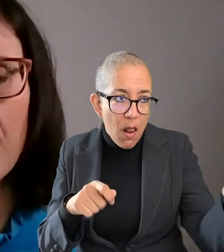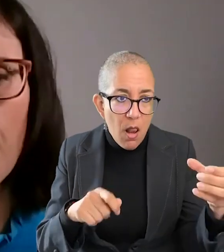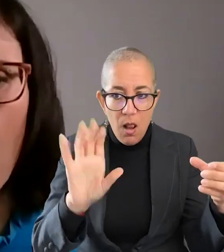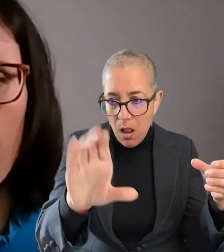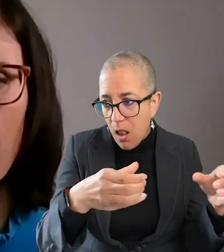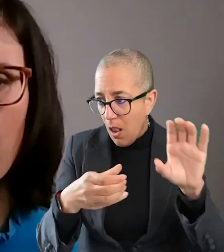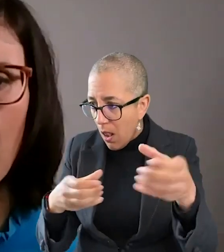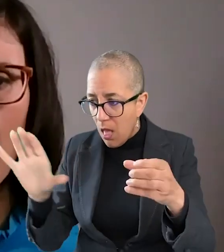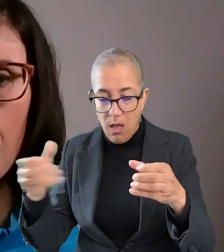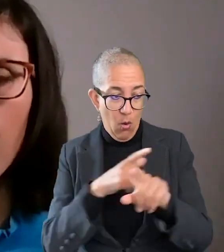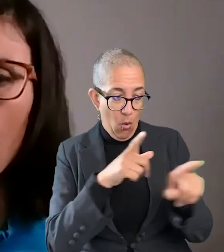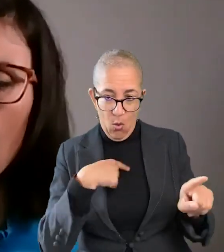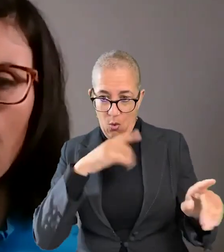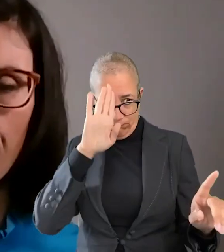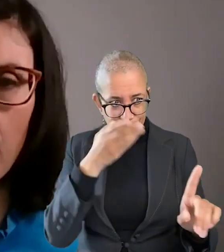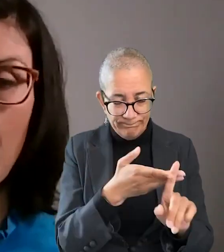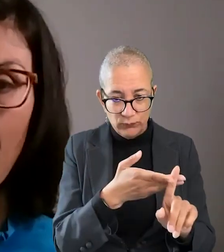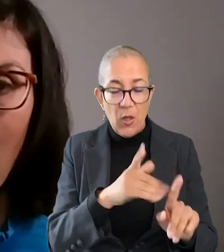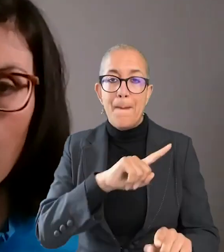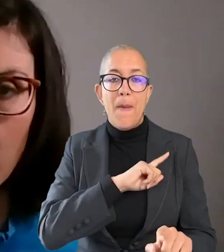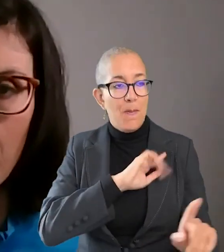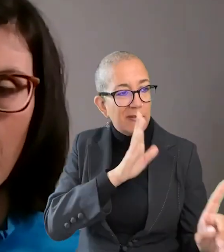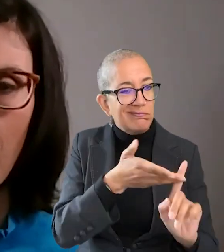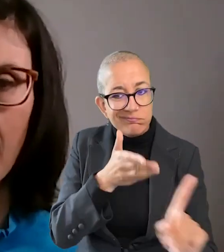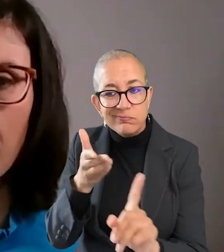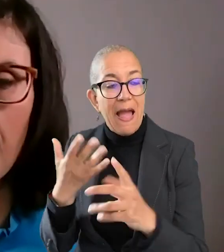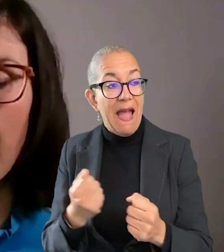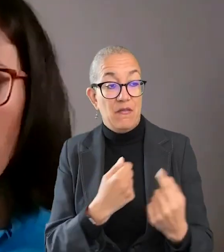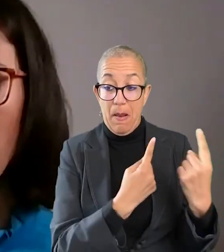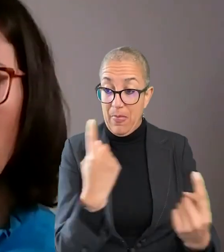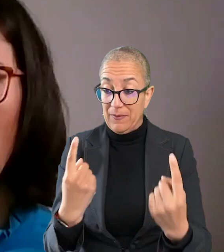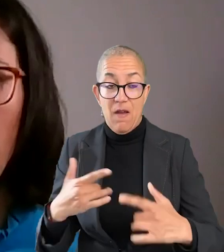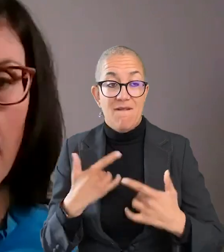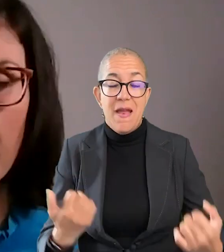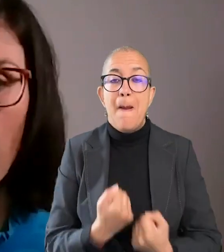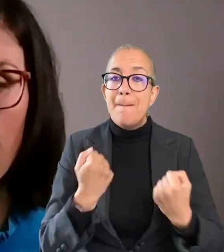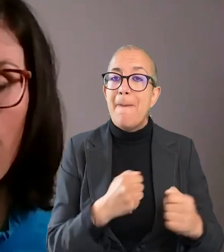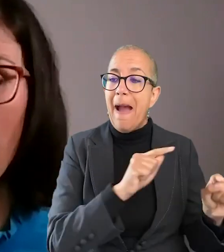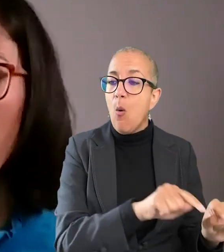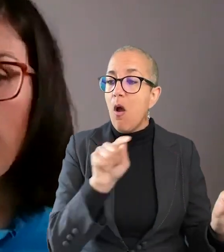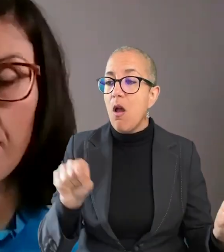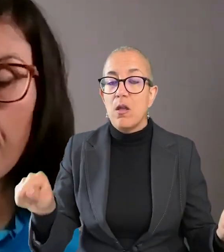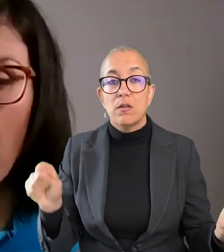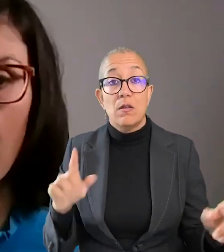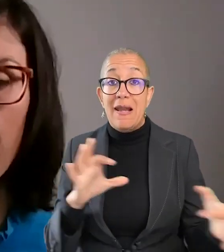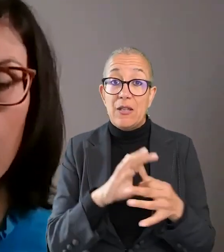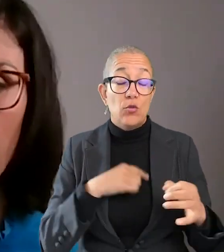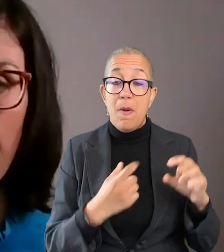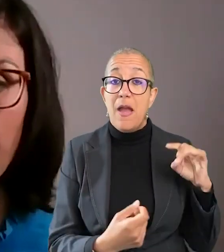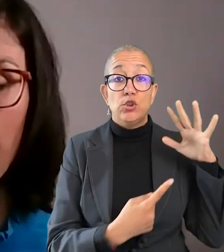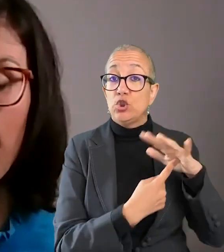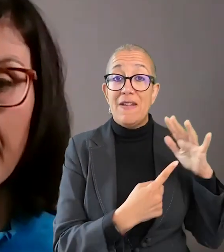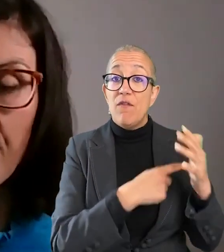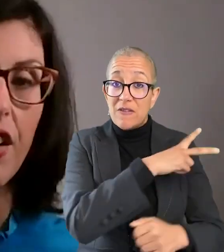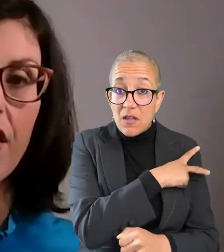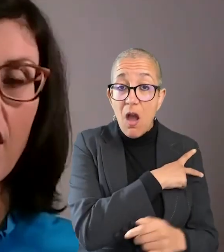real sense of purpose, but who also feel empowered. And that applies as much to my chief of staff as it would